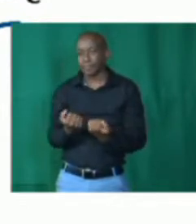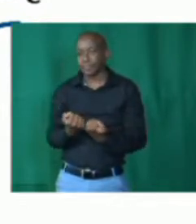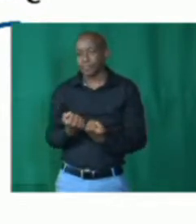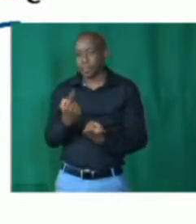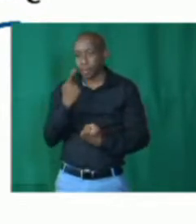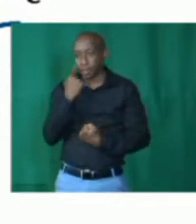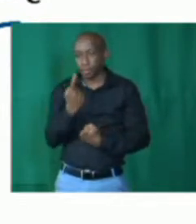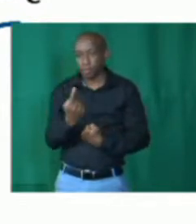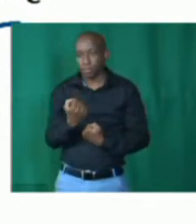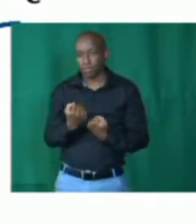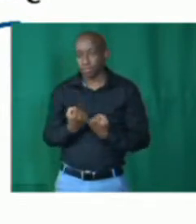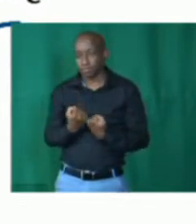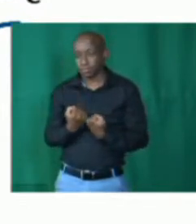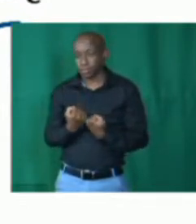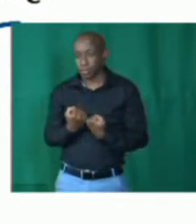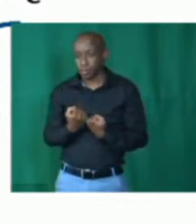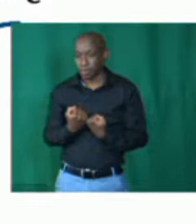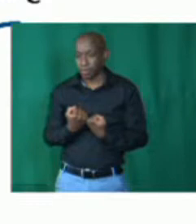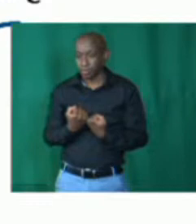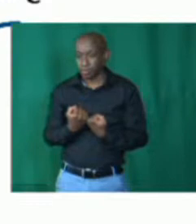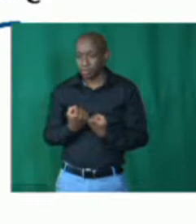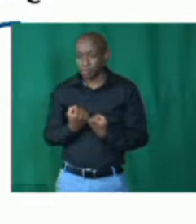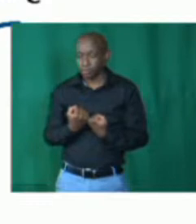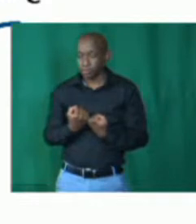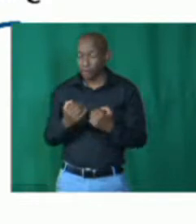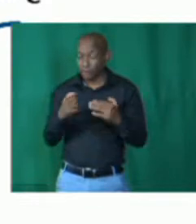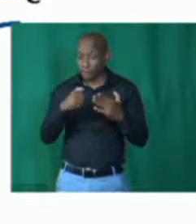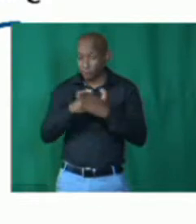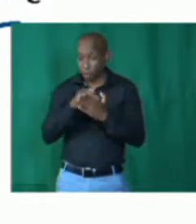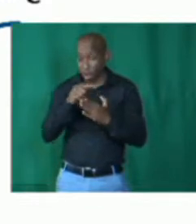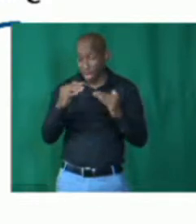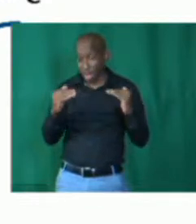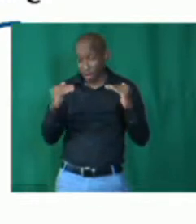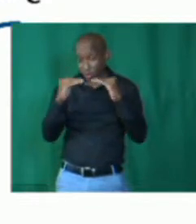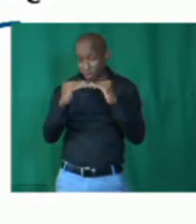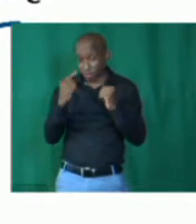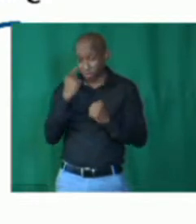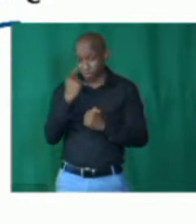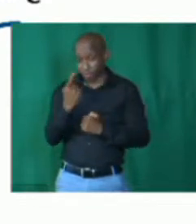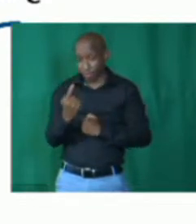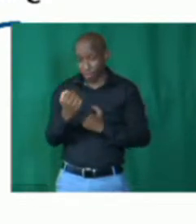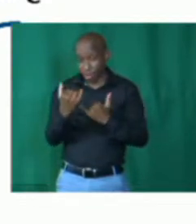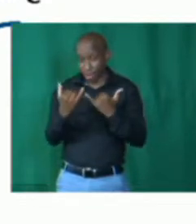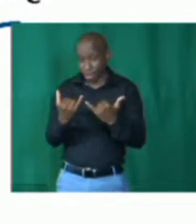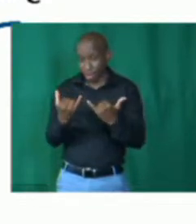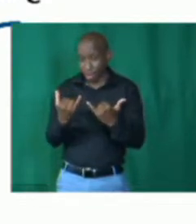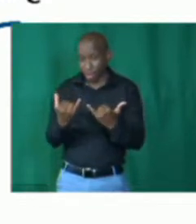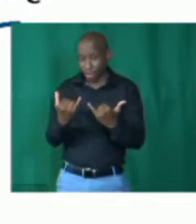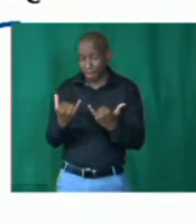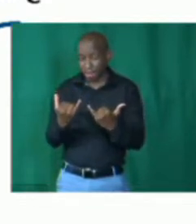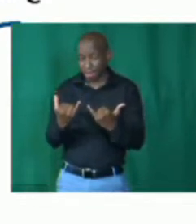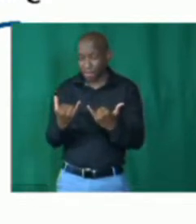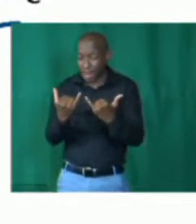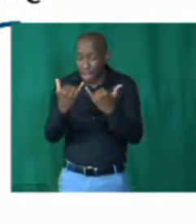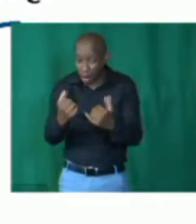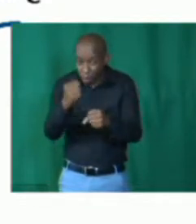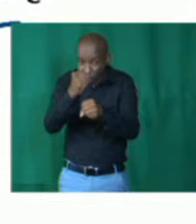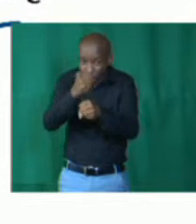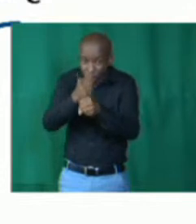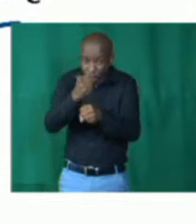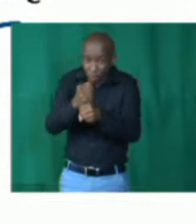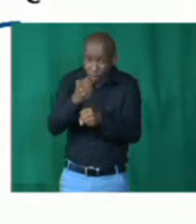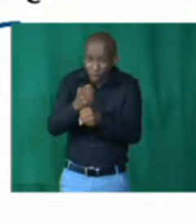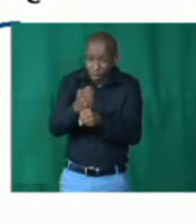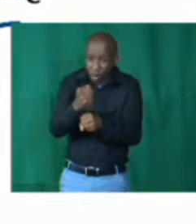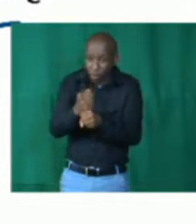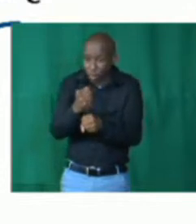Pythagoras rule, to this equation. Okay, so then we work it out. We should be able to